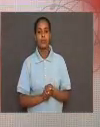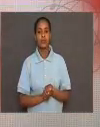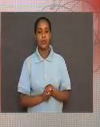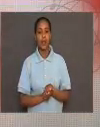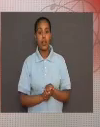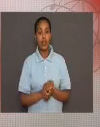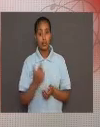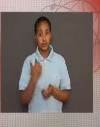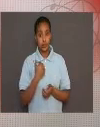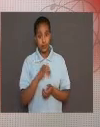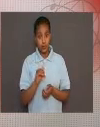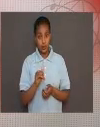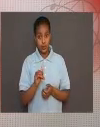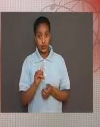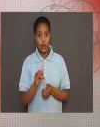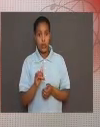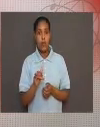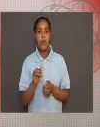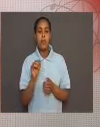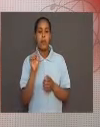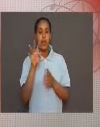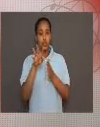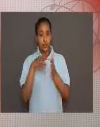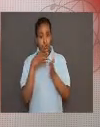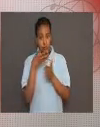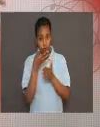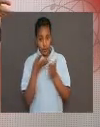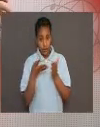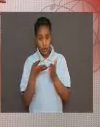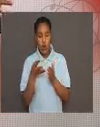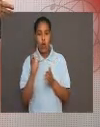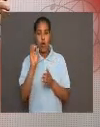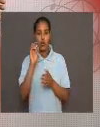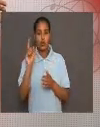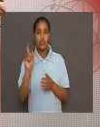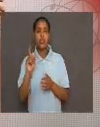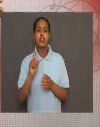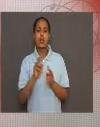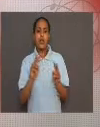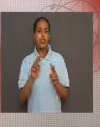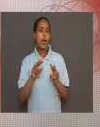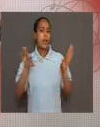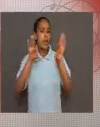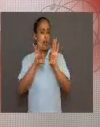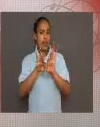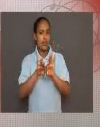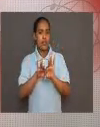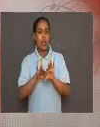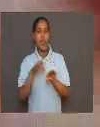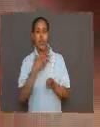As you saw on the pie chart, oxygen is the most abundant element on